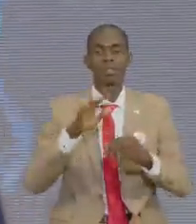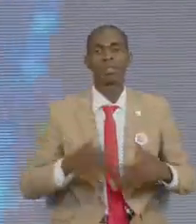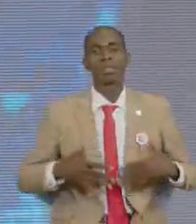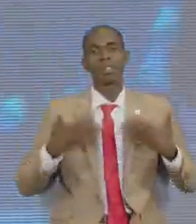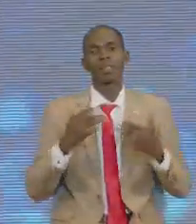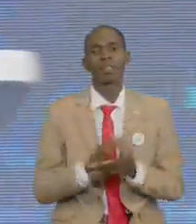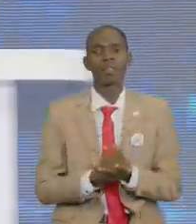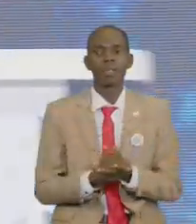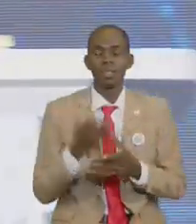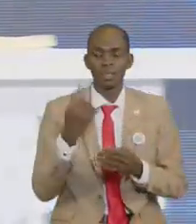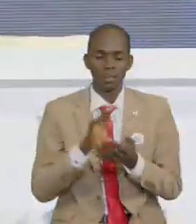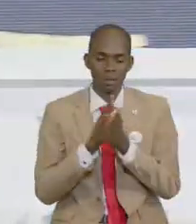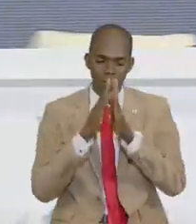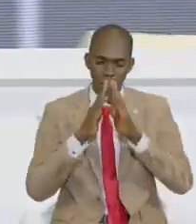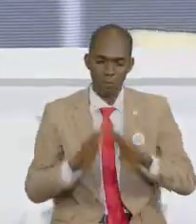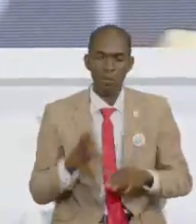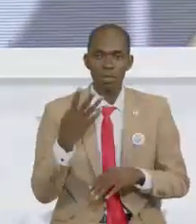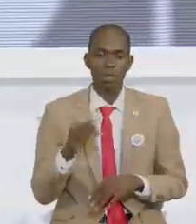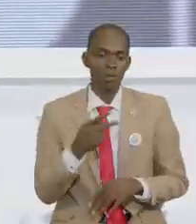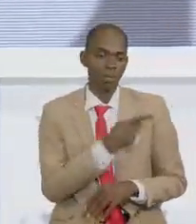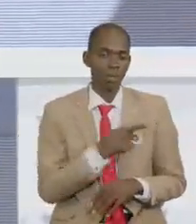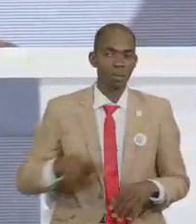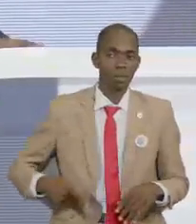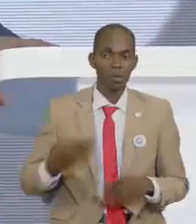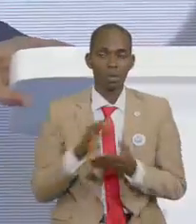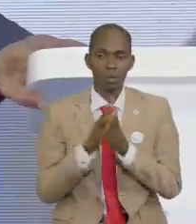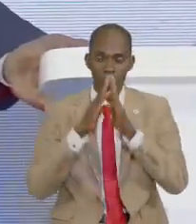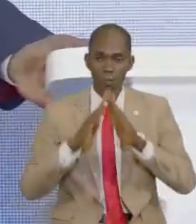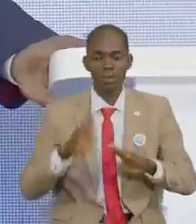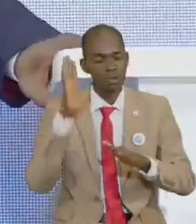The peace of the Prince of Peace will surround you.